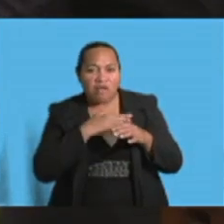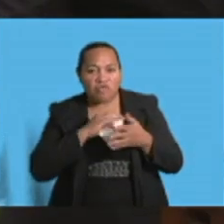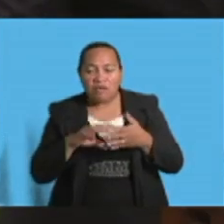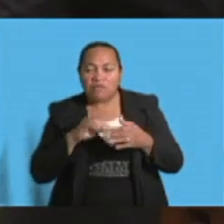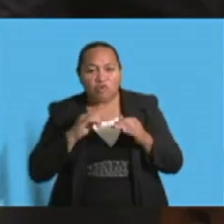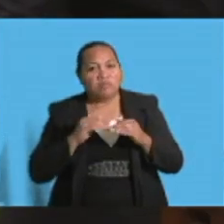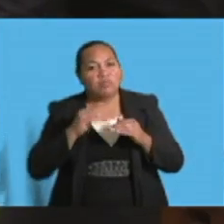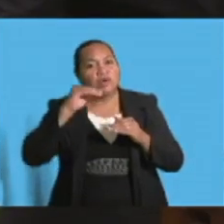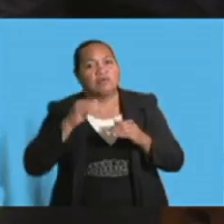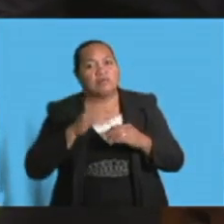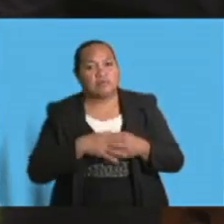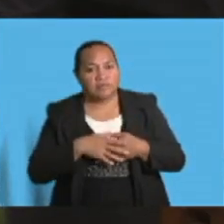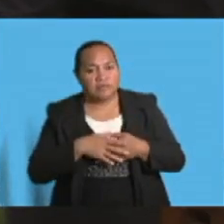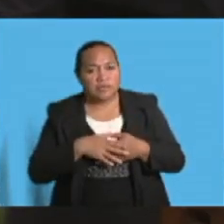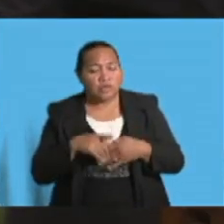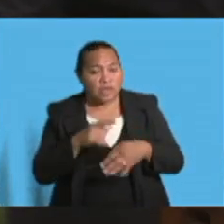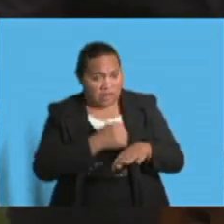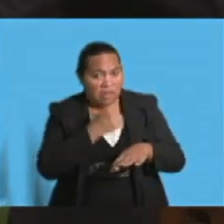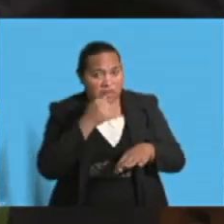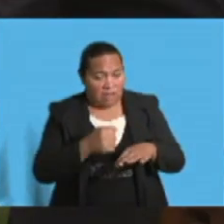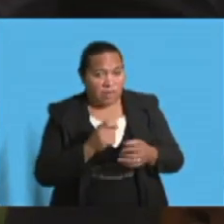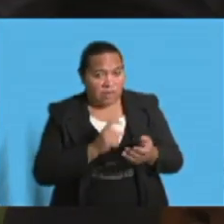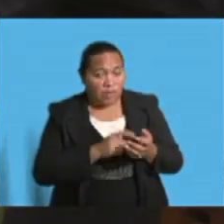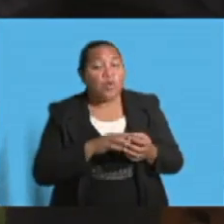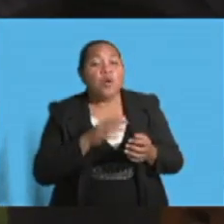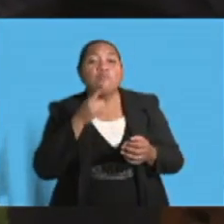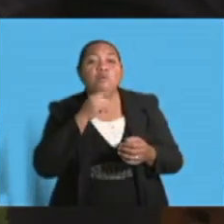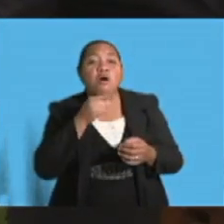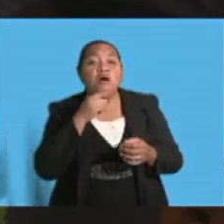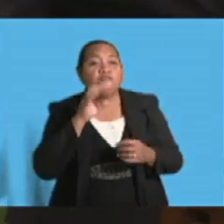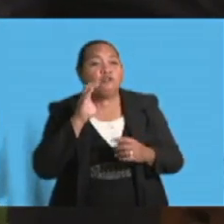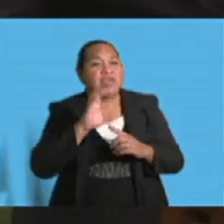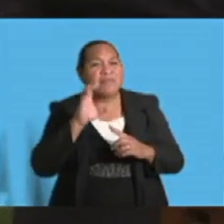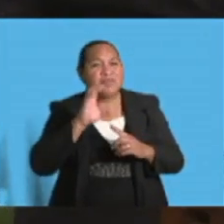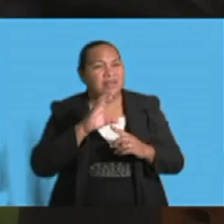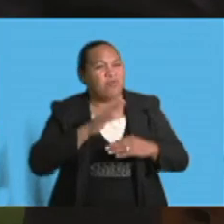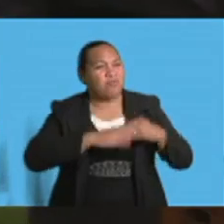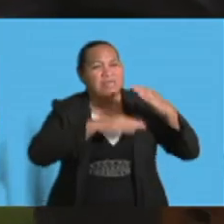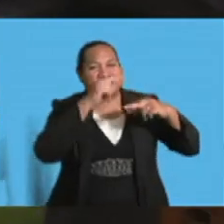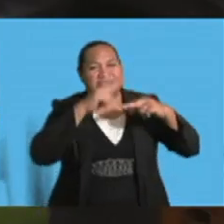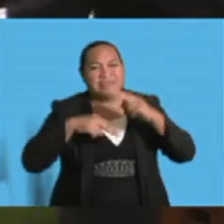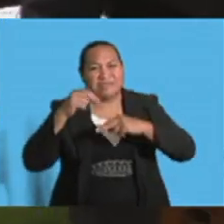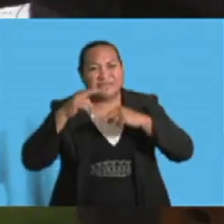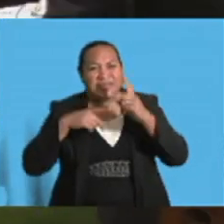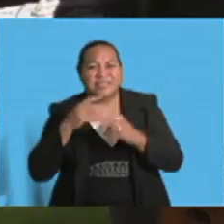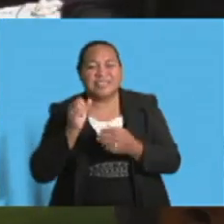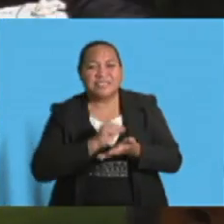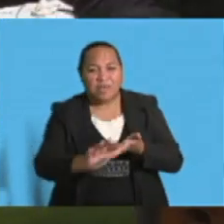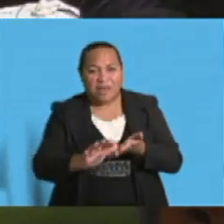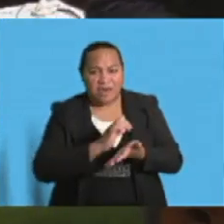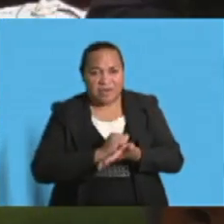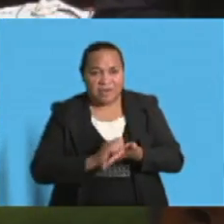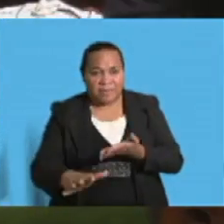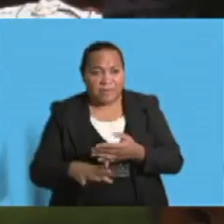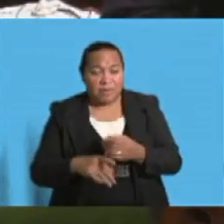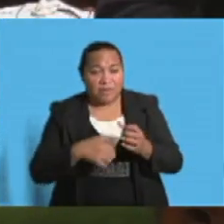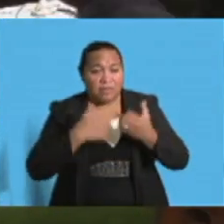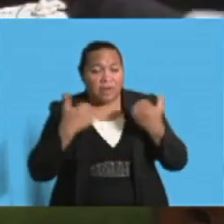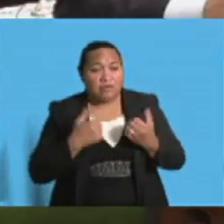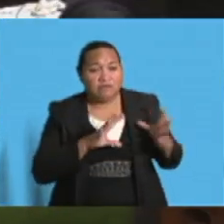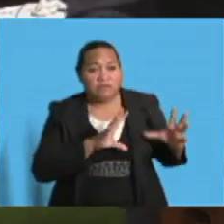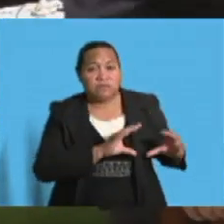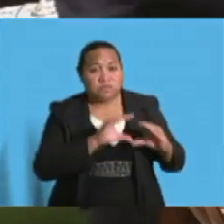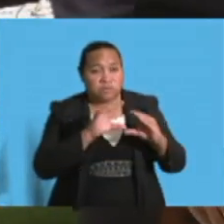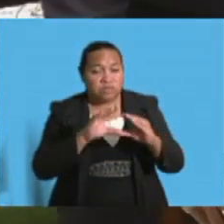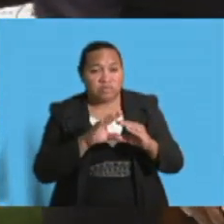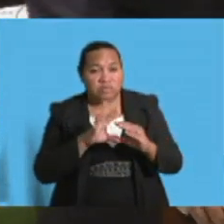They lament government debt, but we are only borrowing for capital spending, Madam Speaker, whereas an astronomical amount of public funds have been